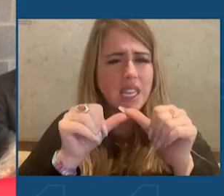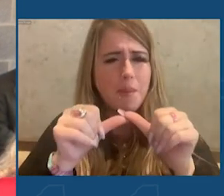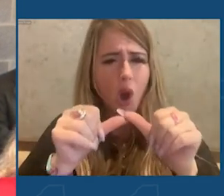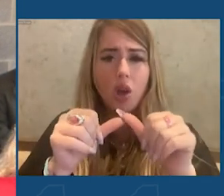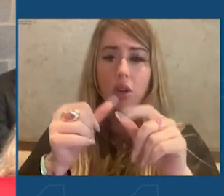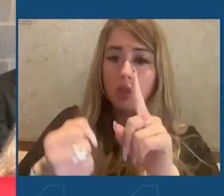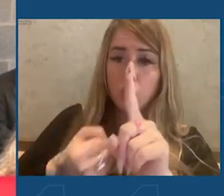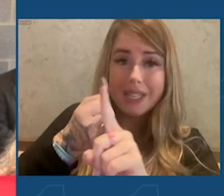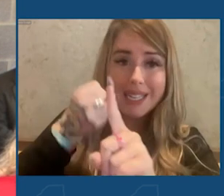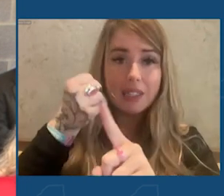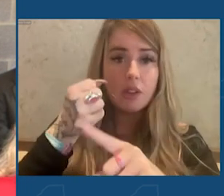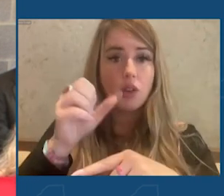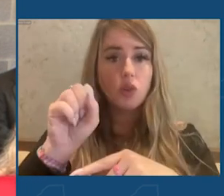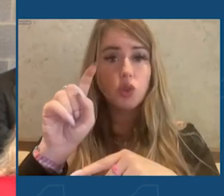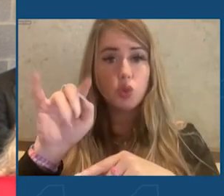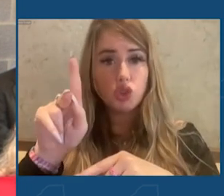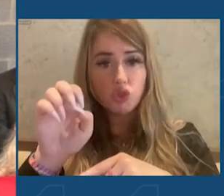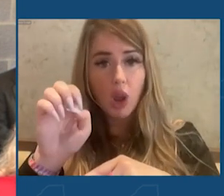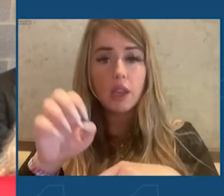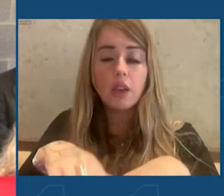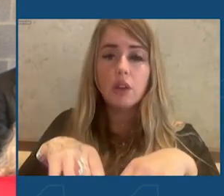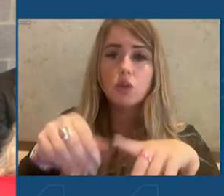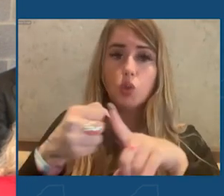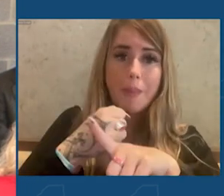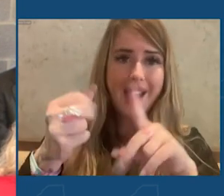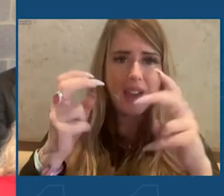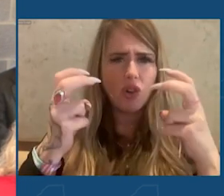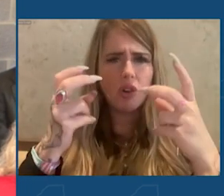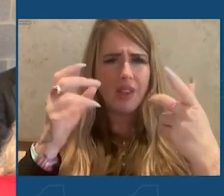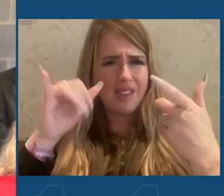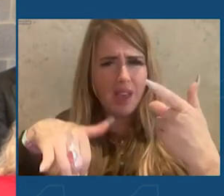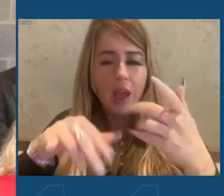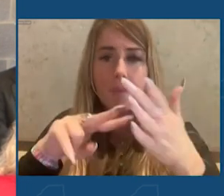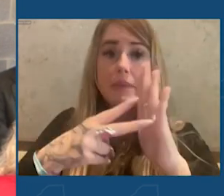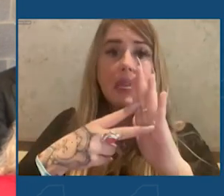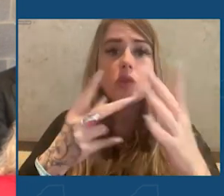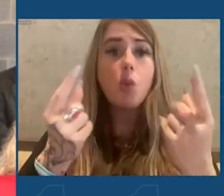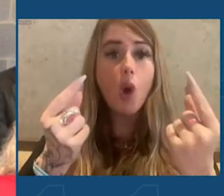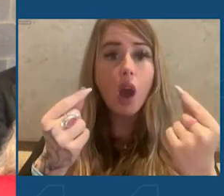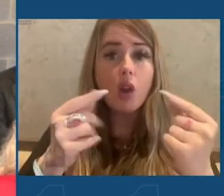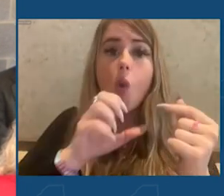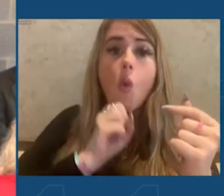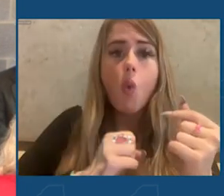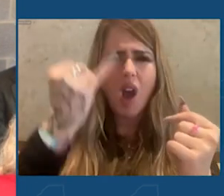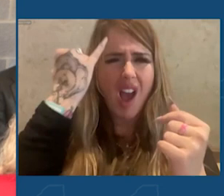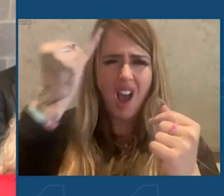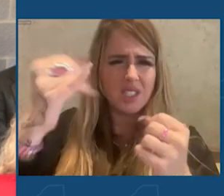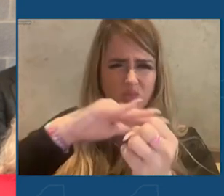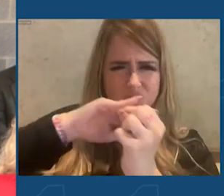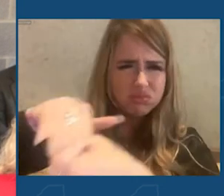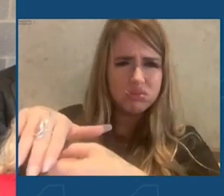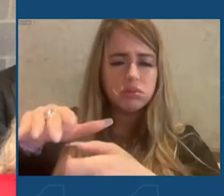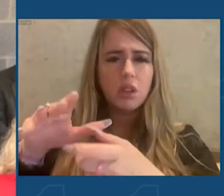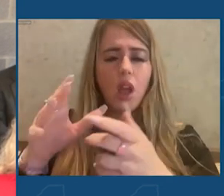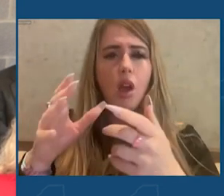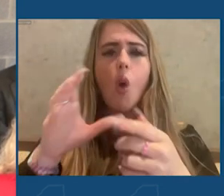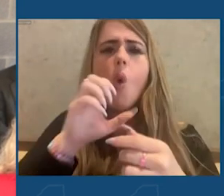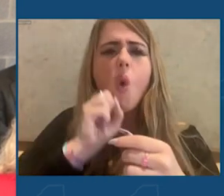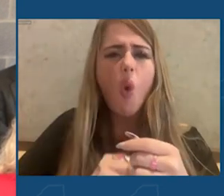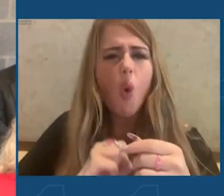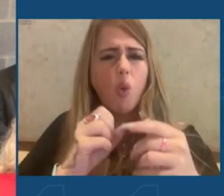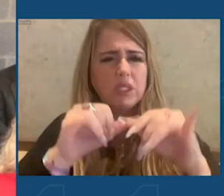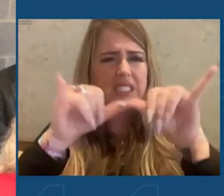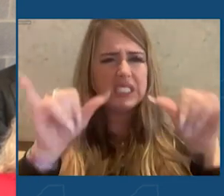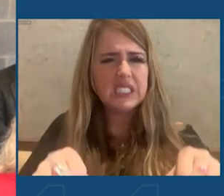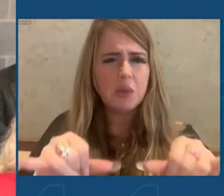to batter, and daze, and striking down old ideas and old regimes of who could serve,